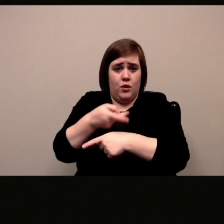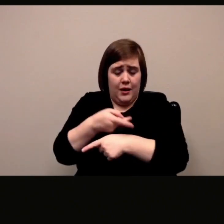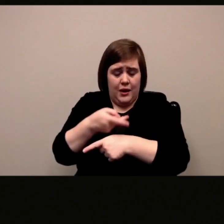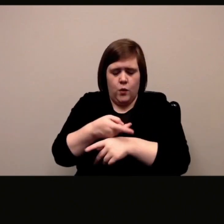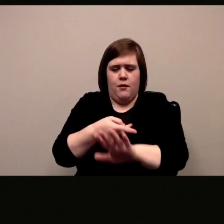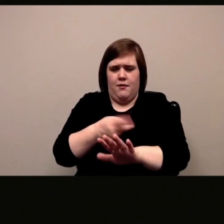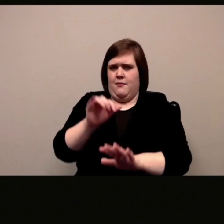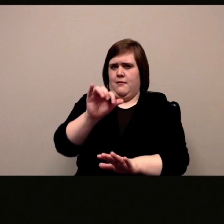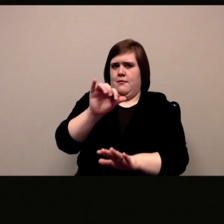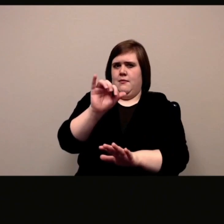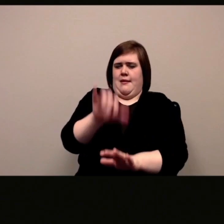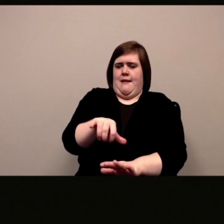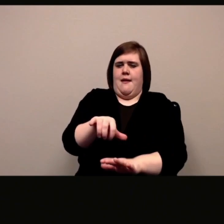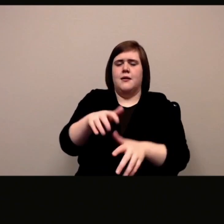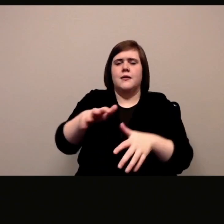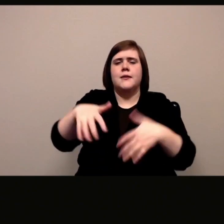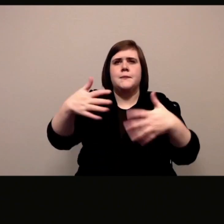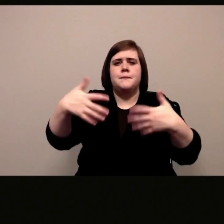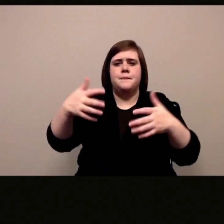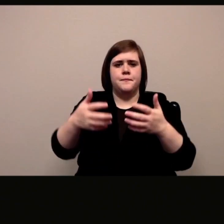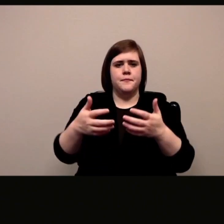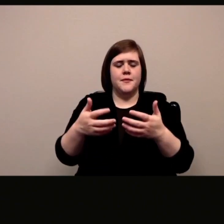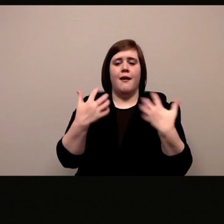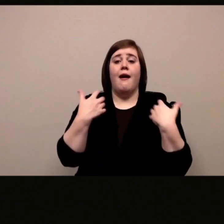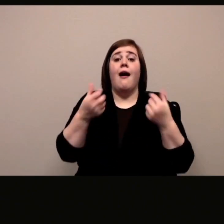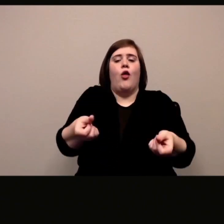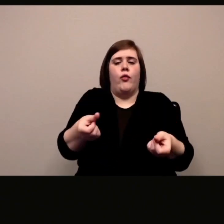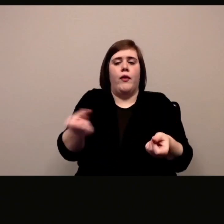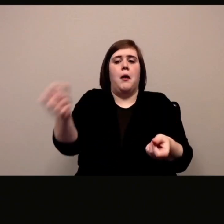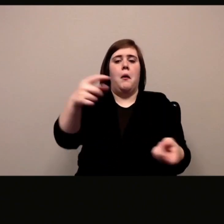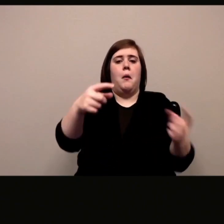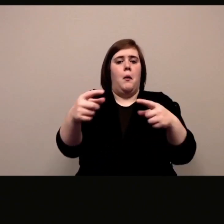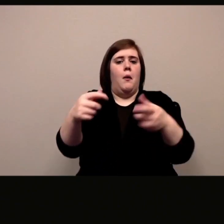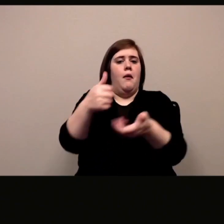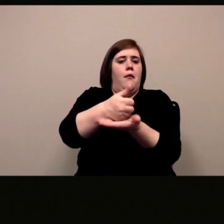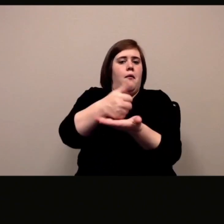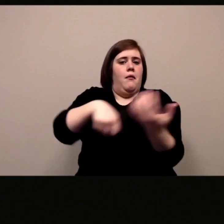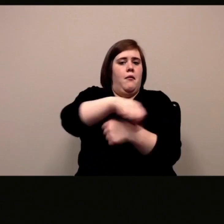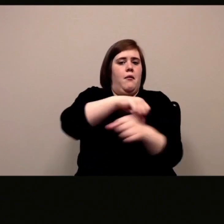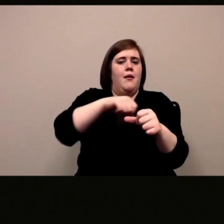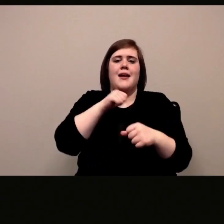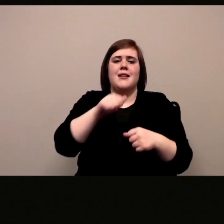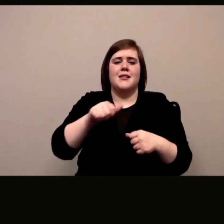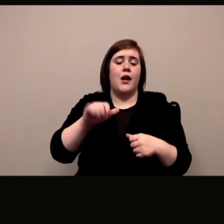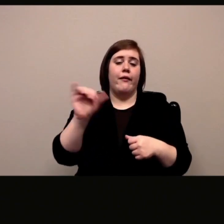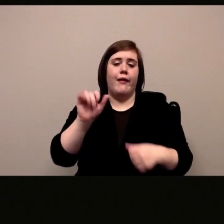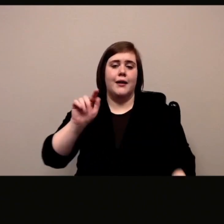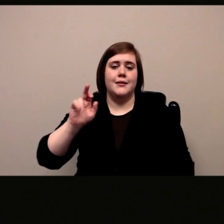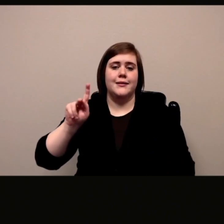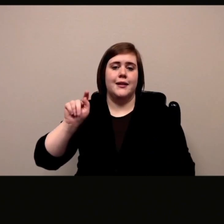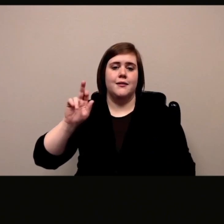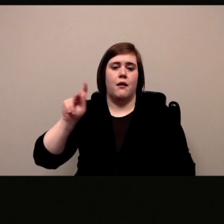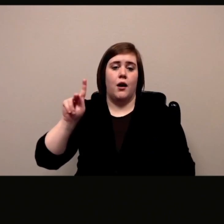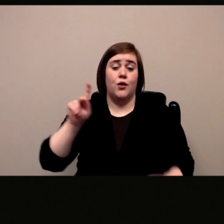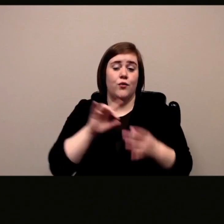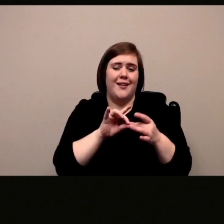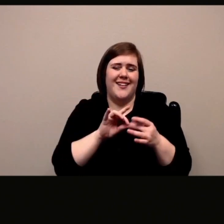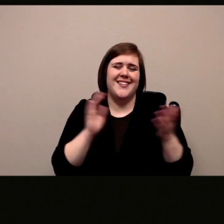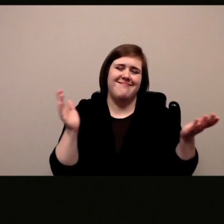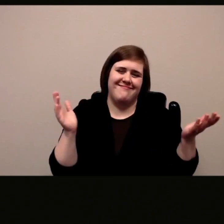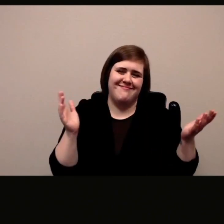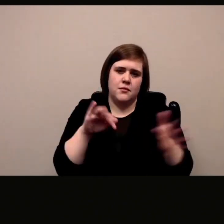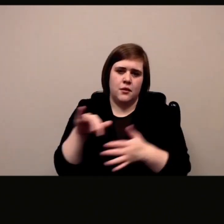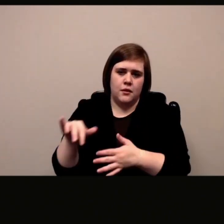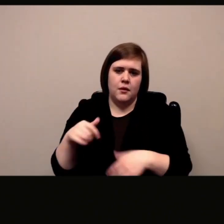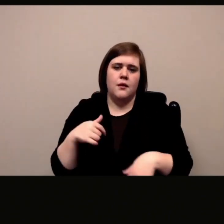that healthy collaboration and it's not like TikTok related, yeah, then, definitely